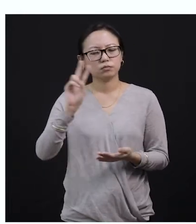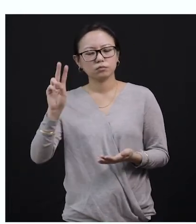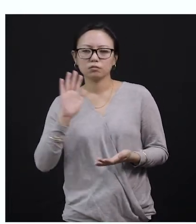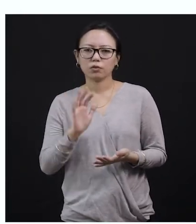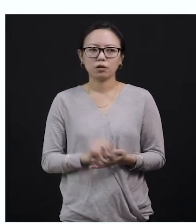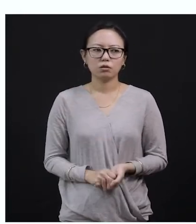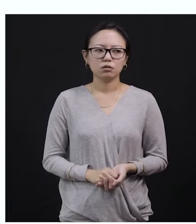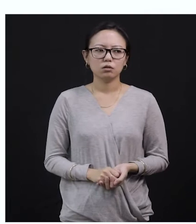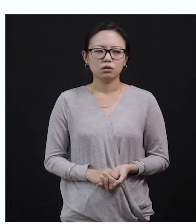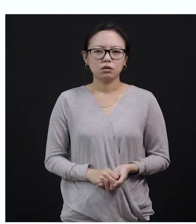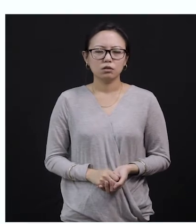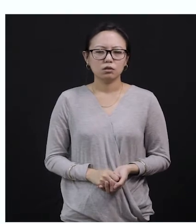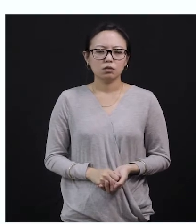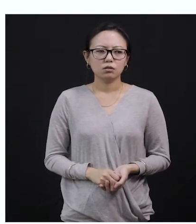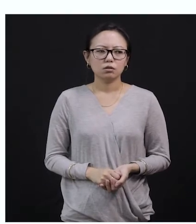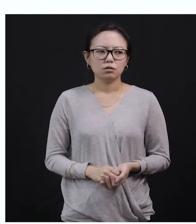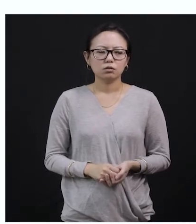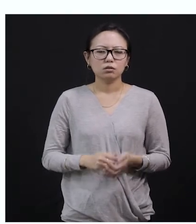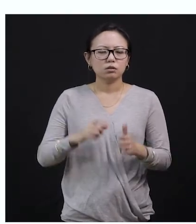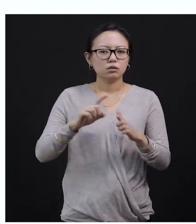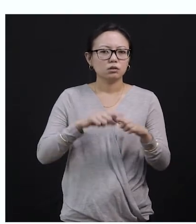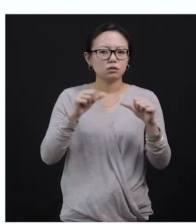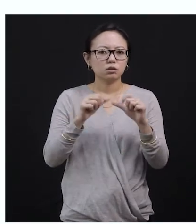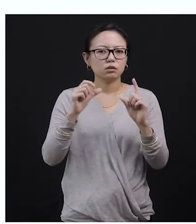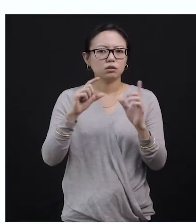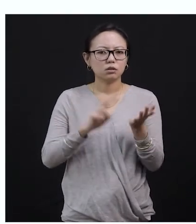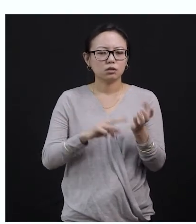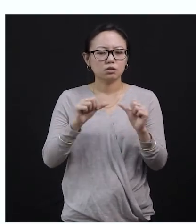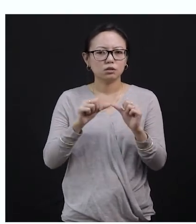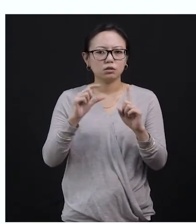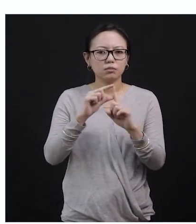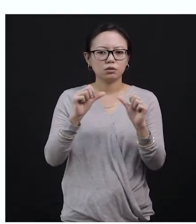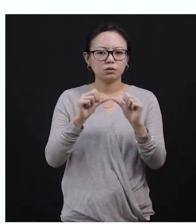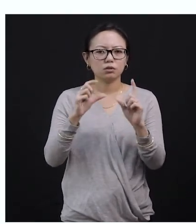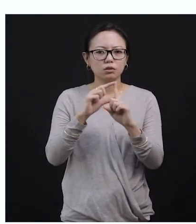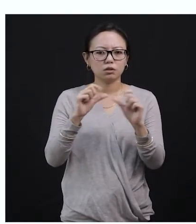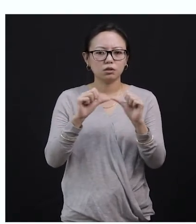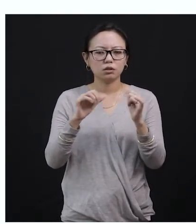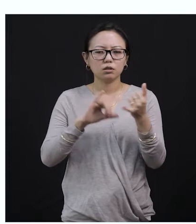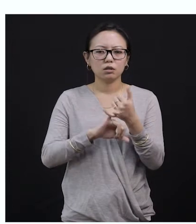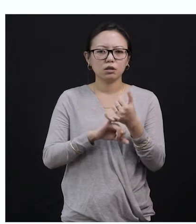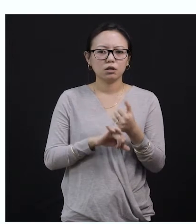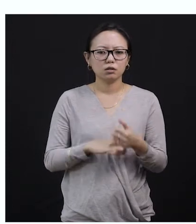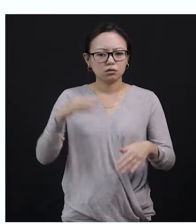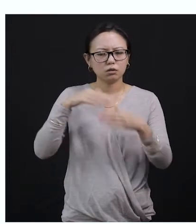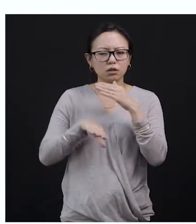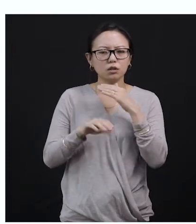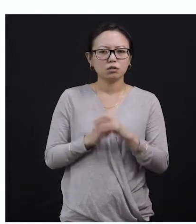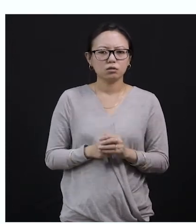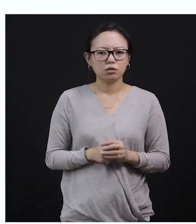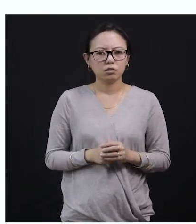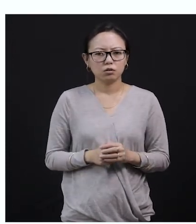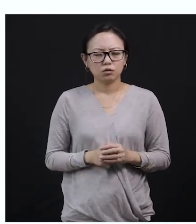this Janapadas, which is a small clan, they fought wars among another clans, another